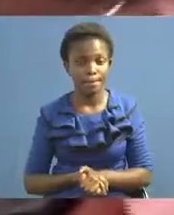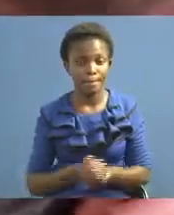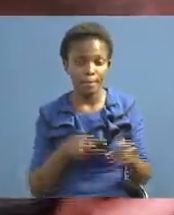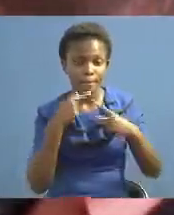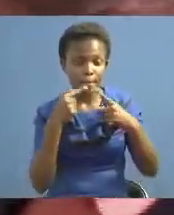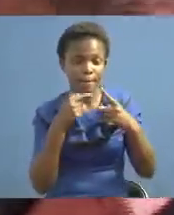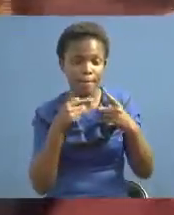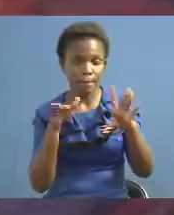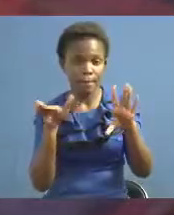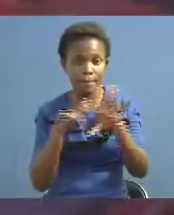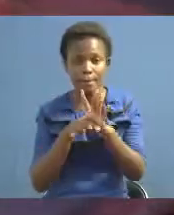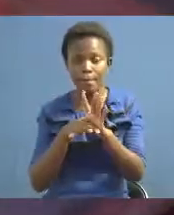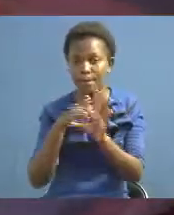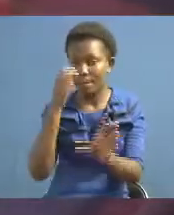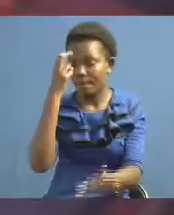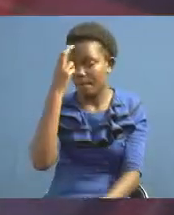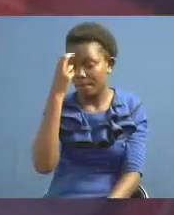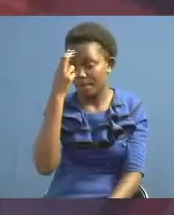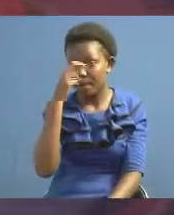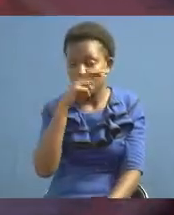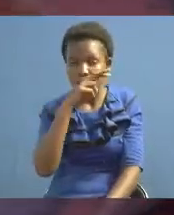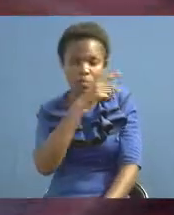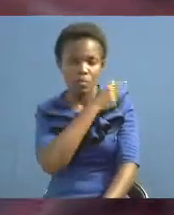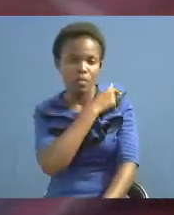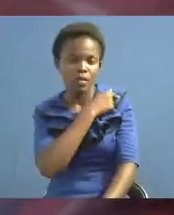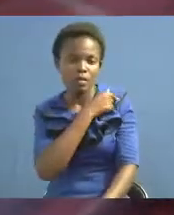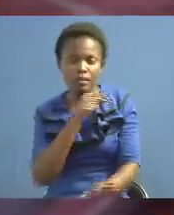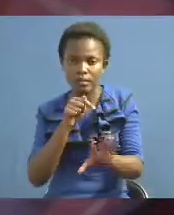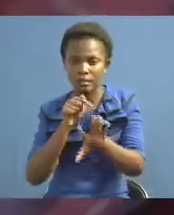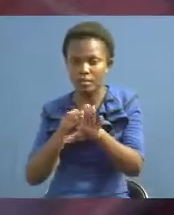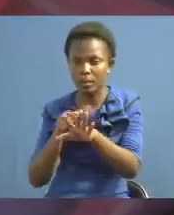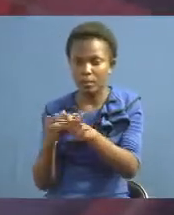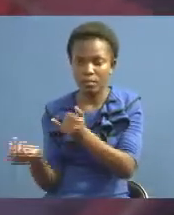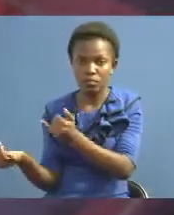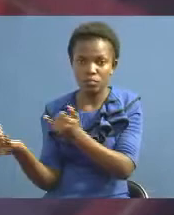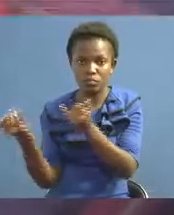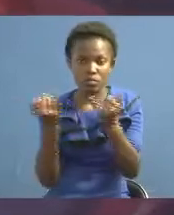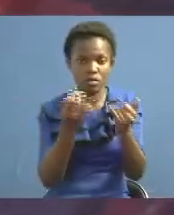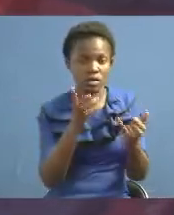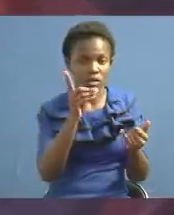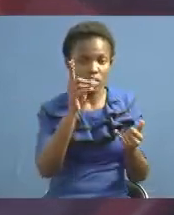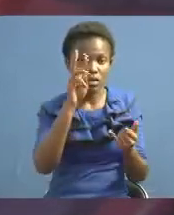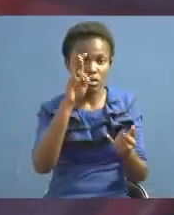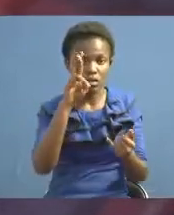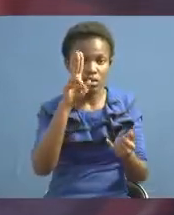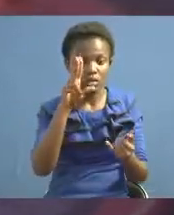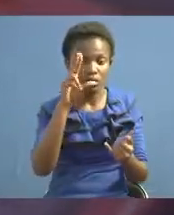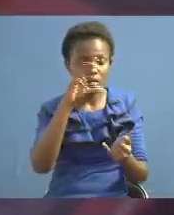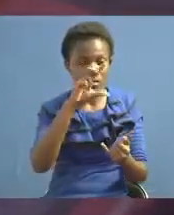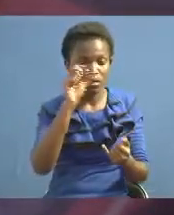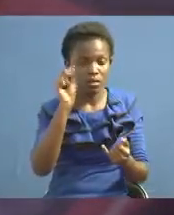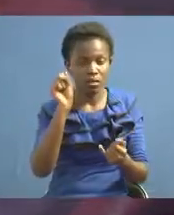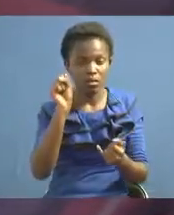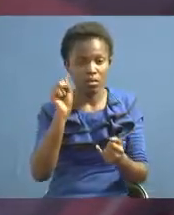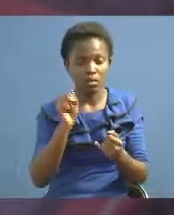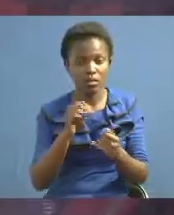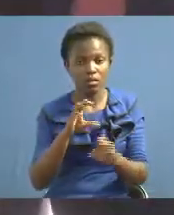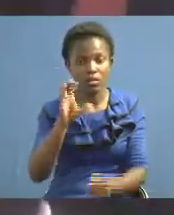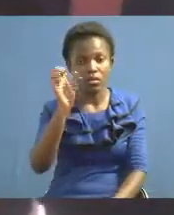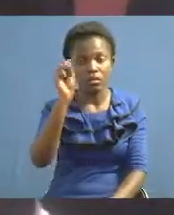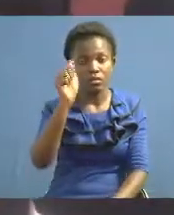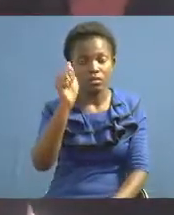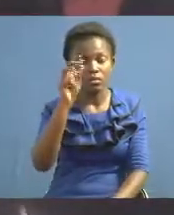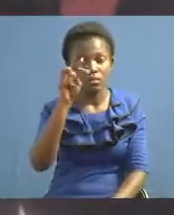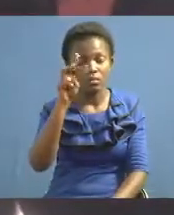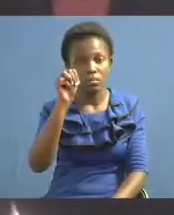Speaking at the Narok Referral Hospital, when he launched drugs worth 40 million, Narok Governor Samuel Ole Tunai,